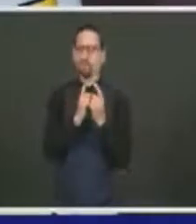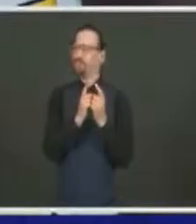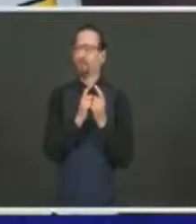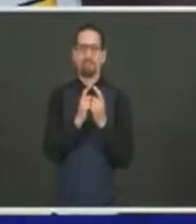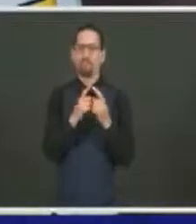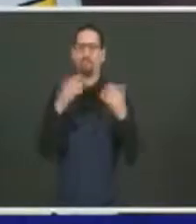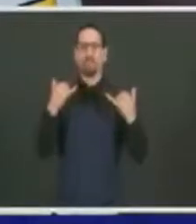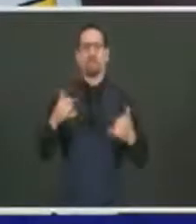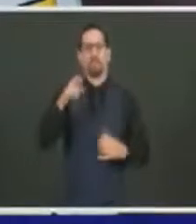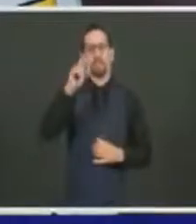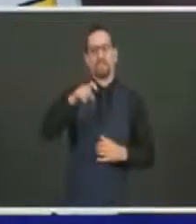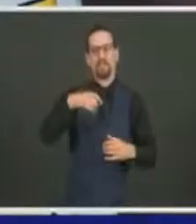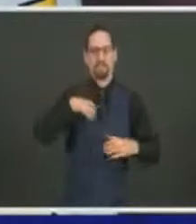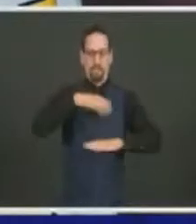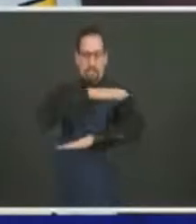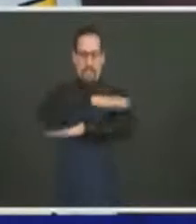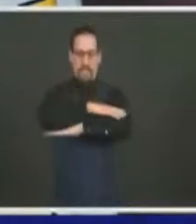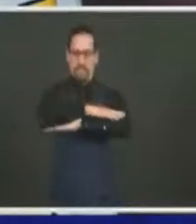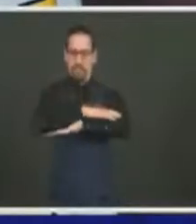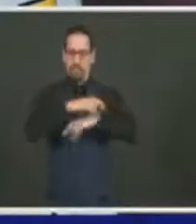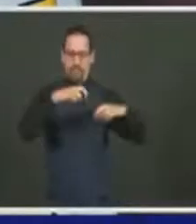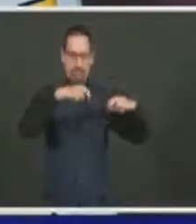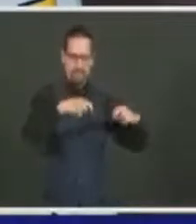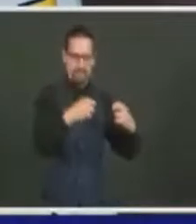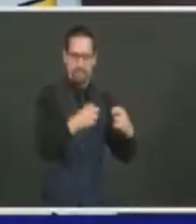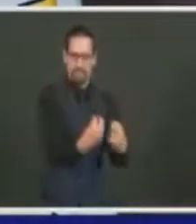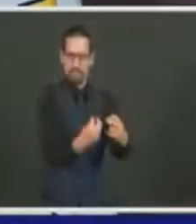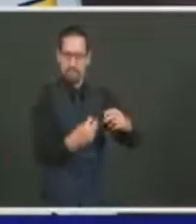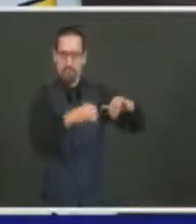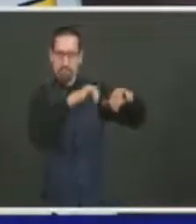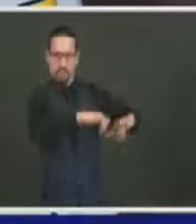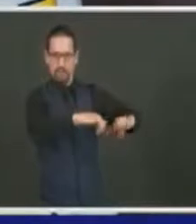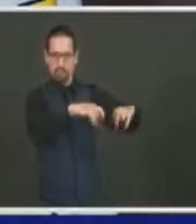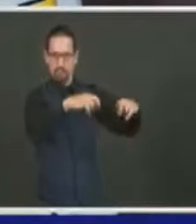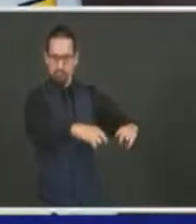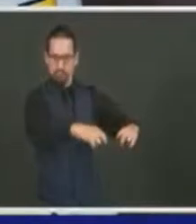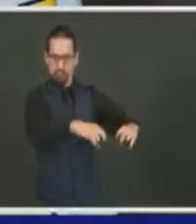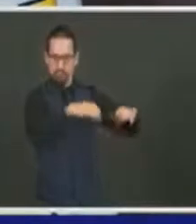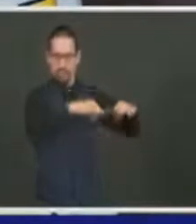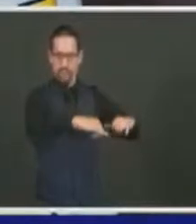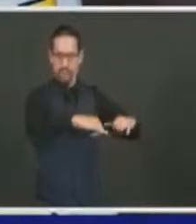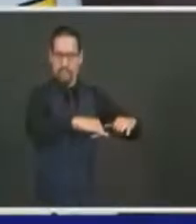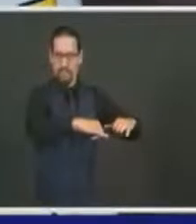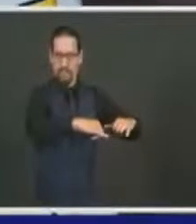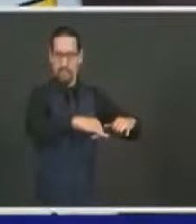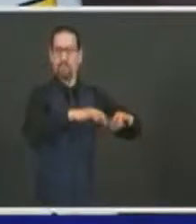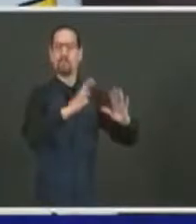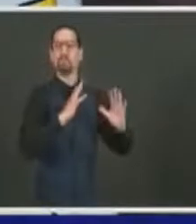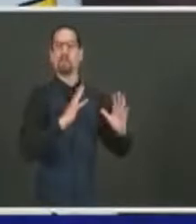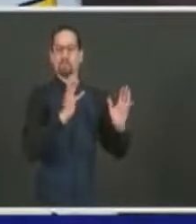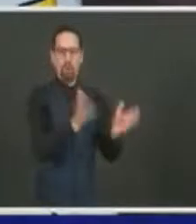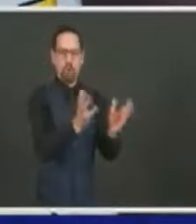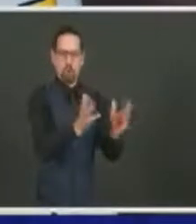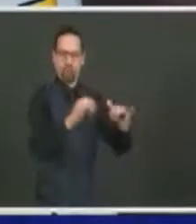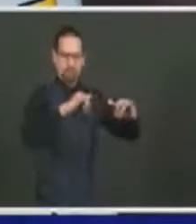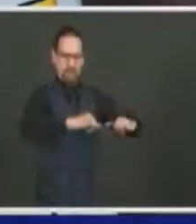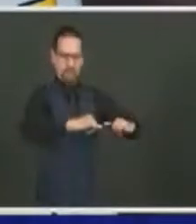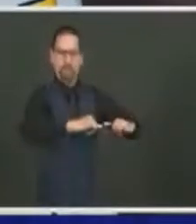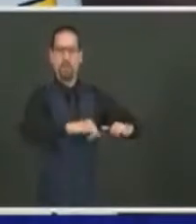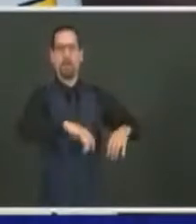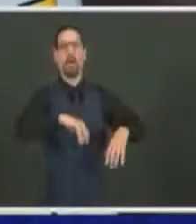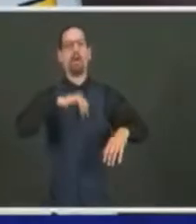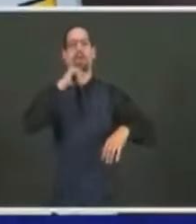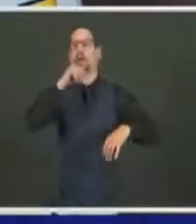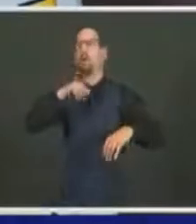at stable tables have allowed to be open and will continue to allow to be open. However, we are not